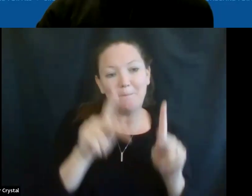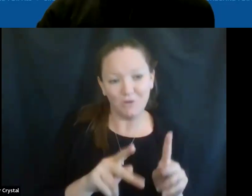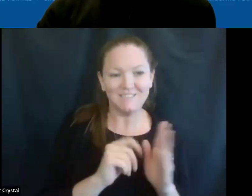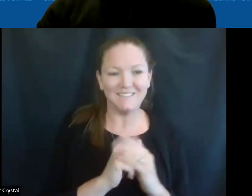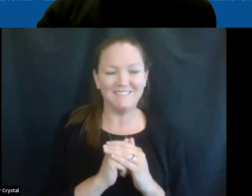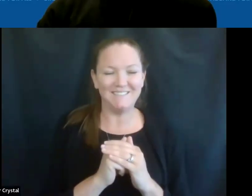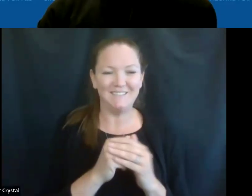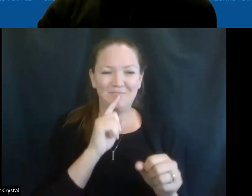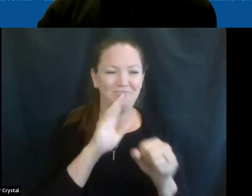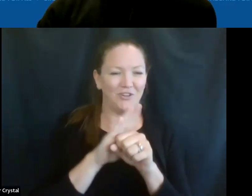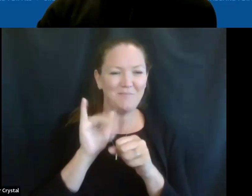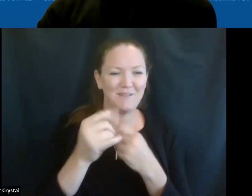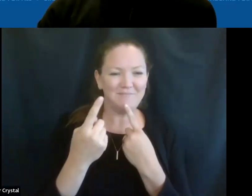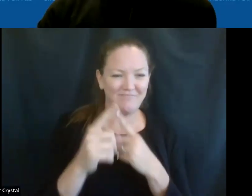to.